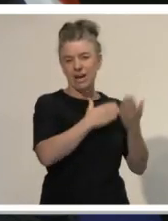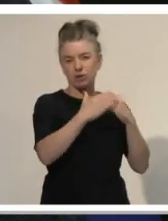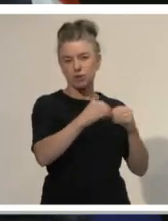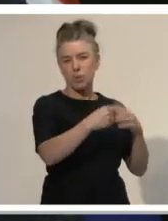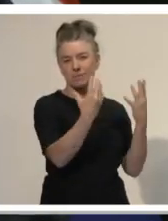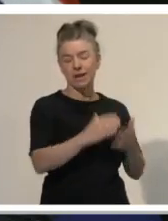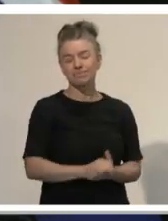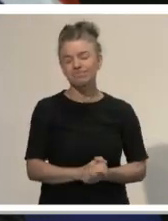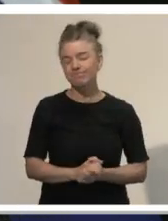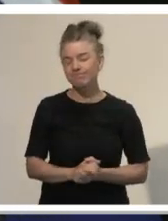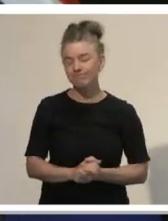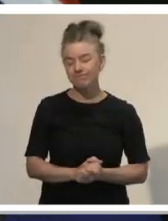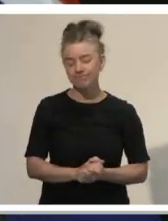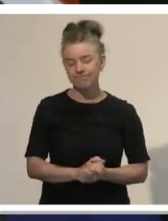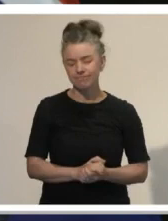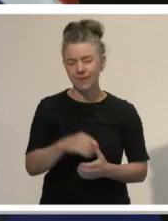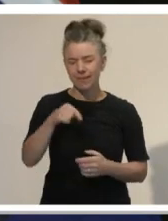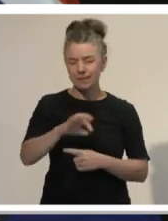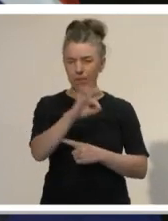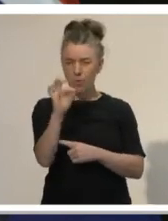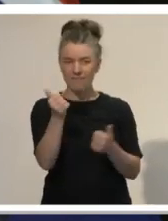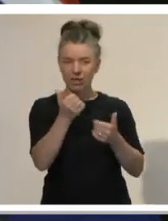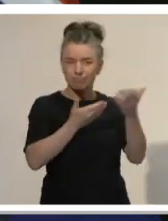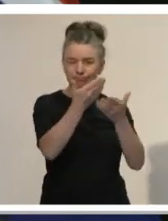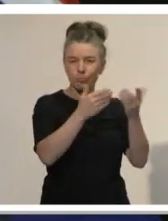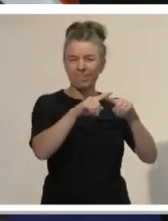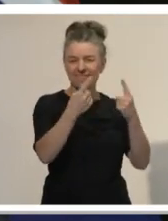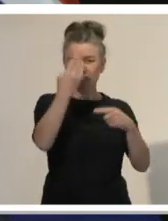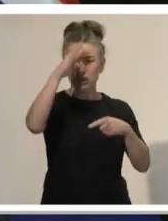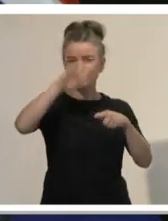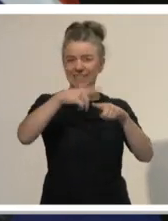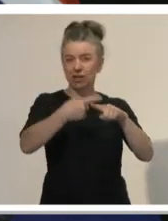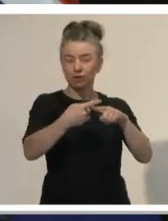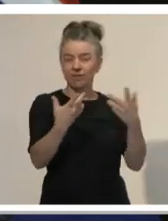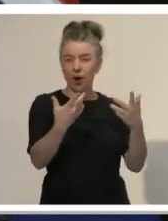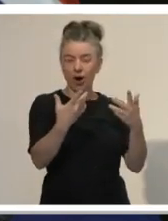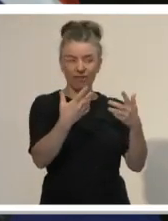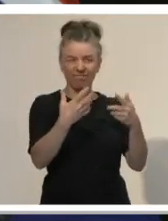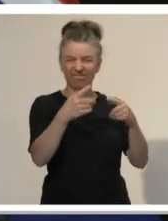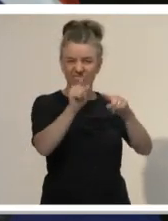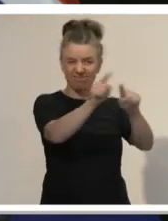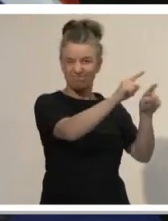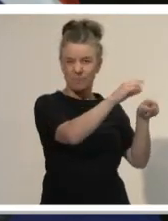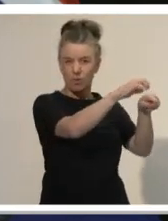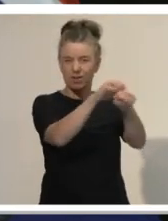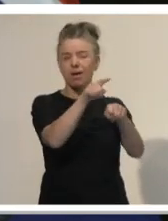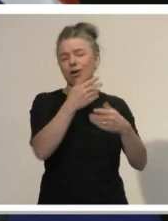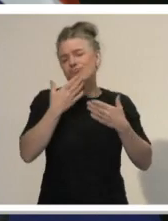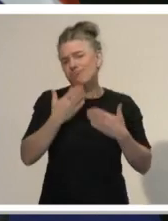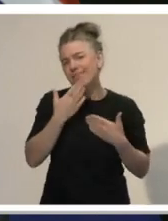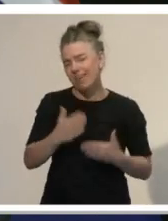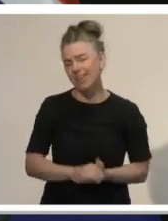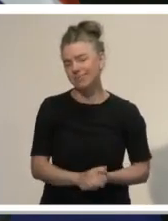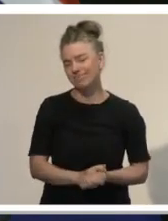spoke to a number of media chief executives to give them a heads up on this package. They were thankful, but like me understand that this